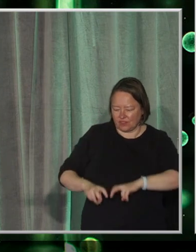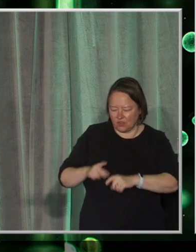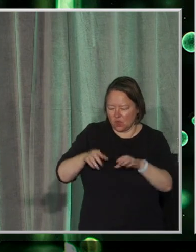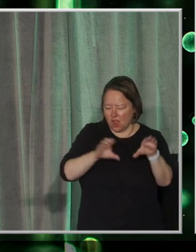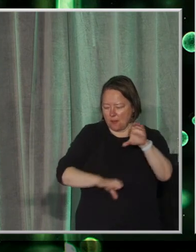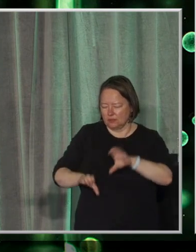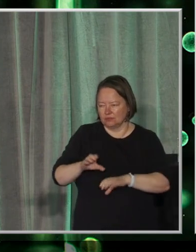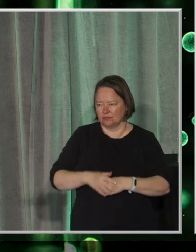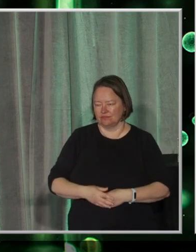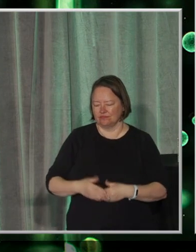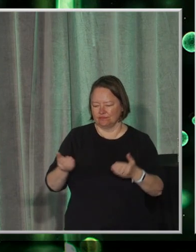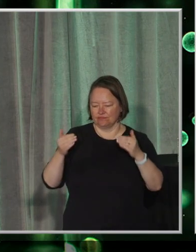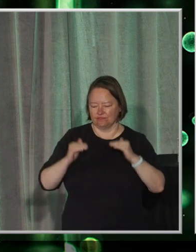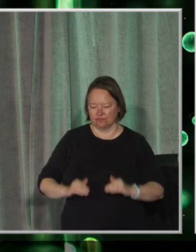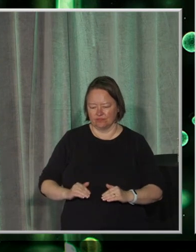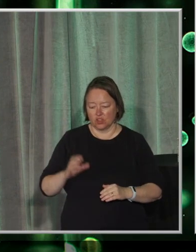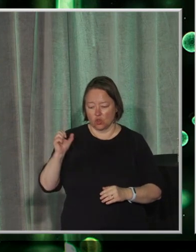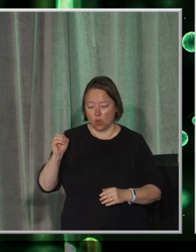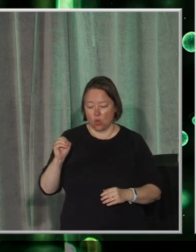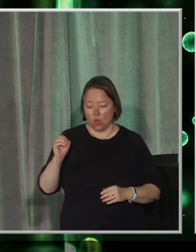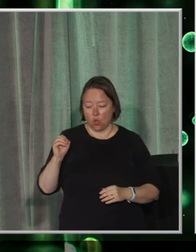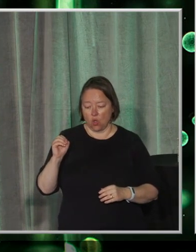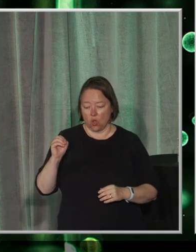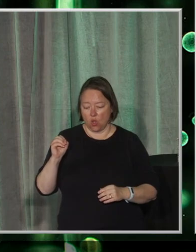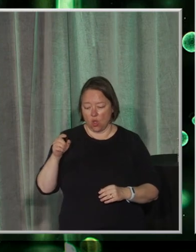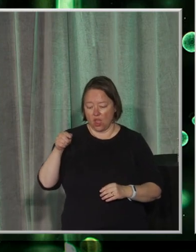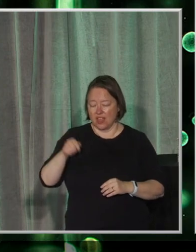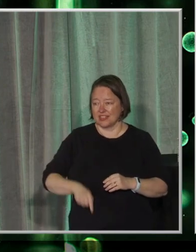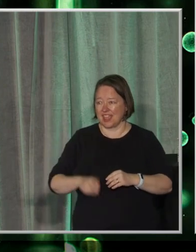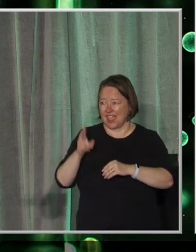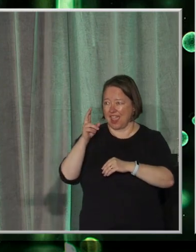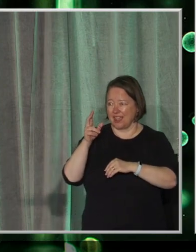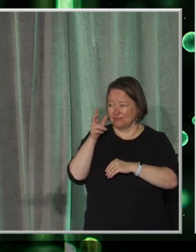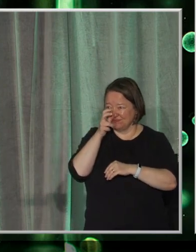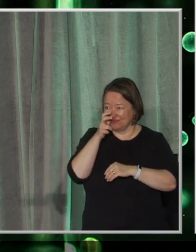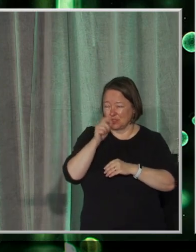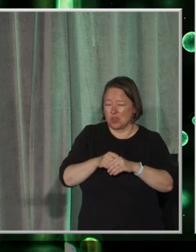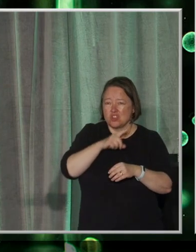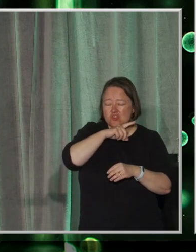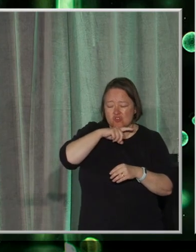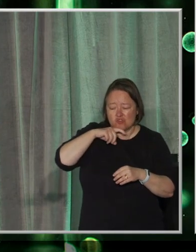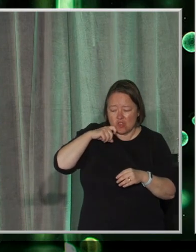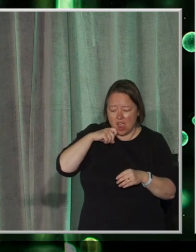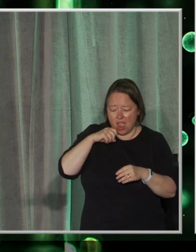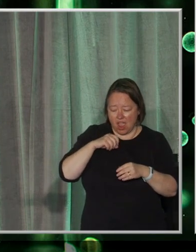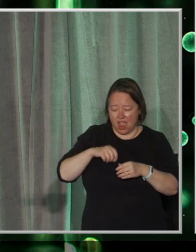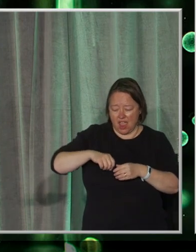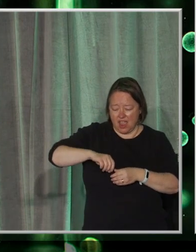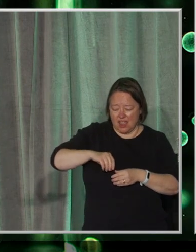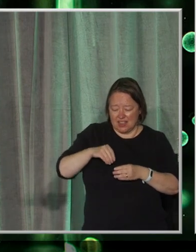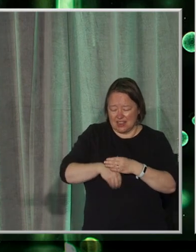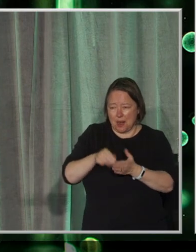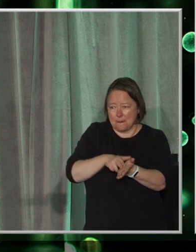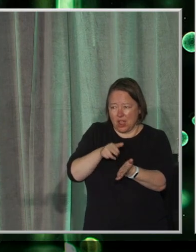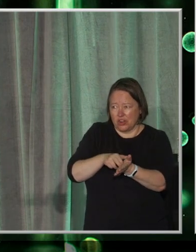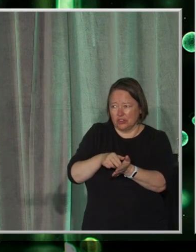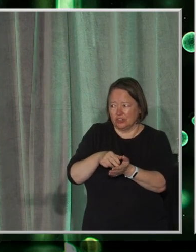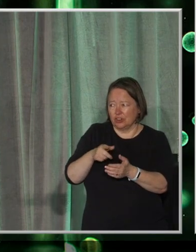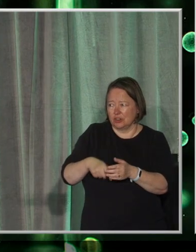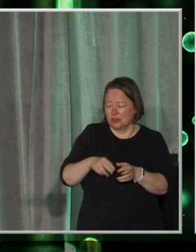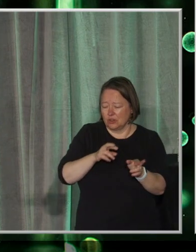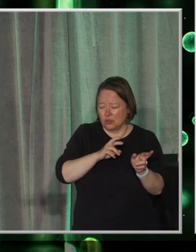next. So then the harvested insects were dried, milled into powder, which allowed us now to initiate our phase